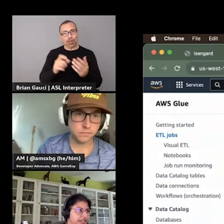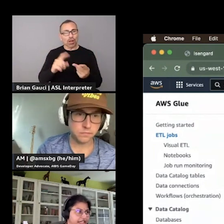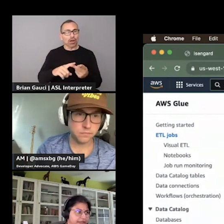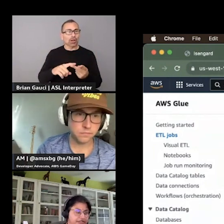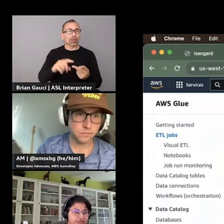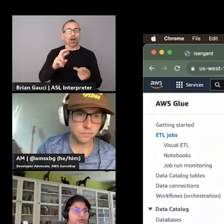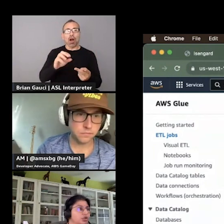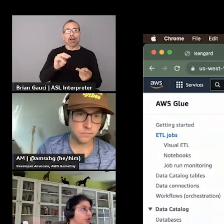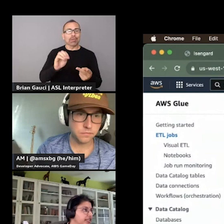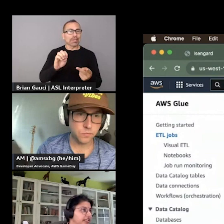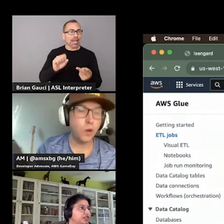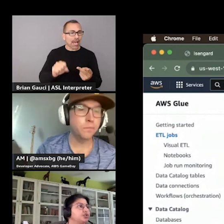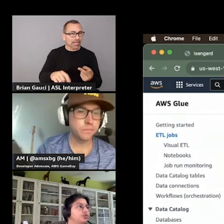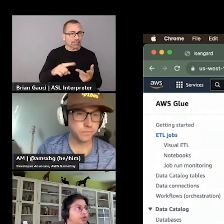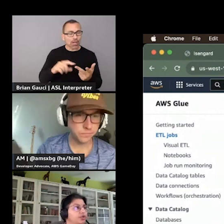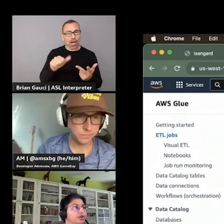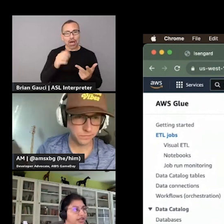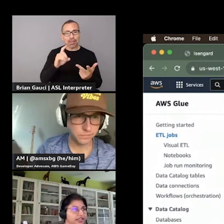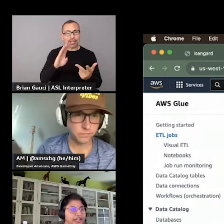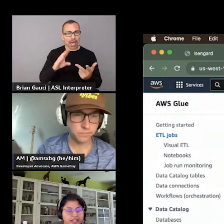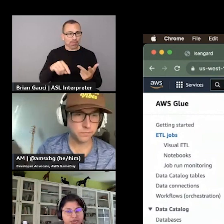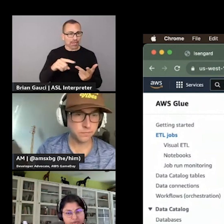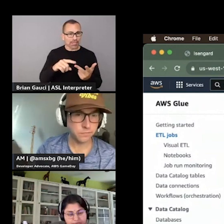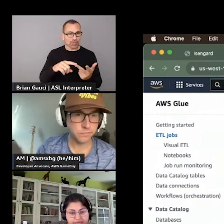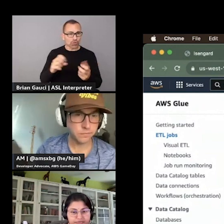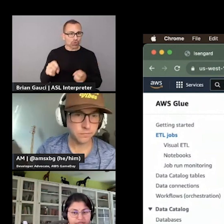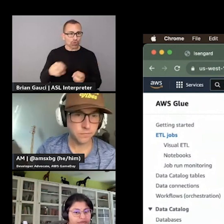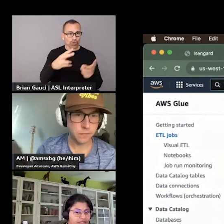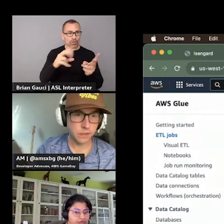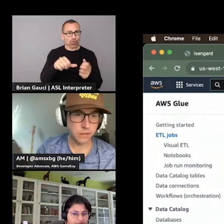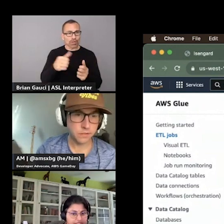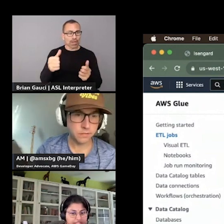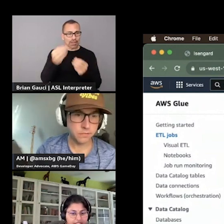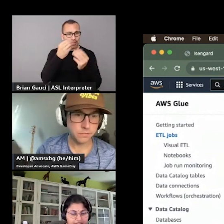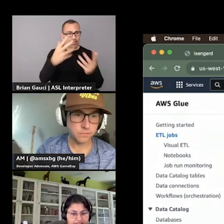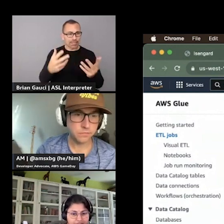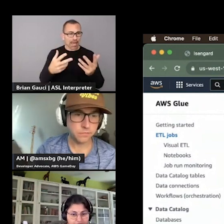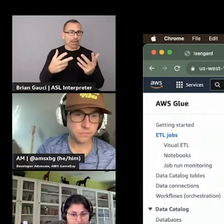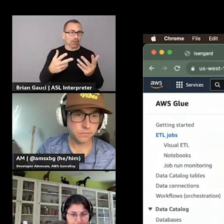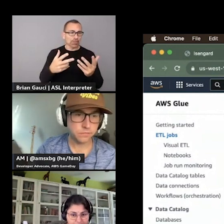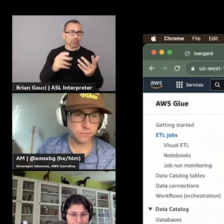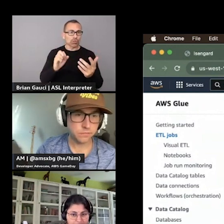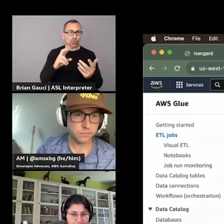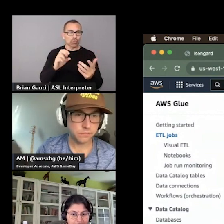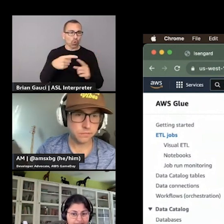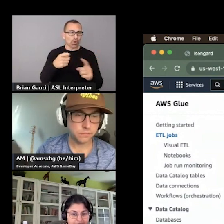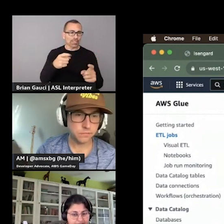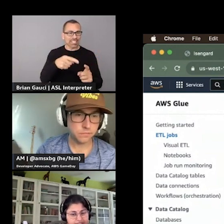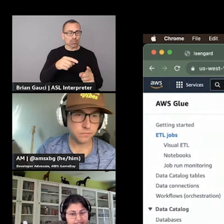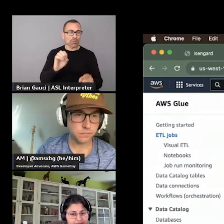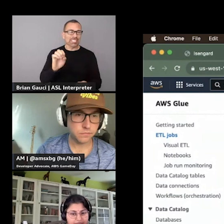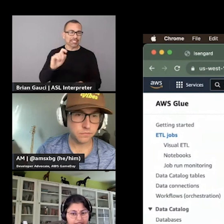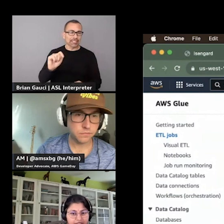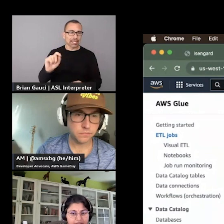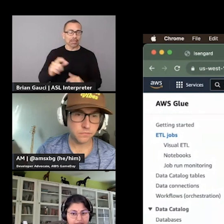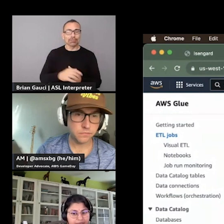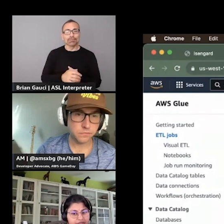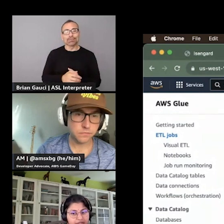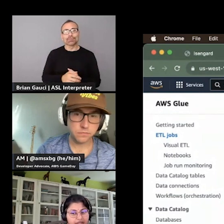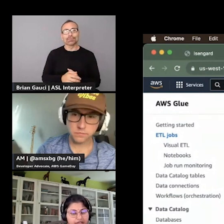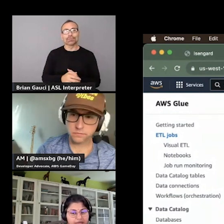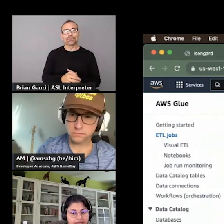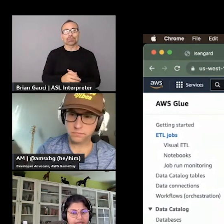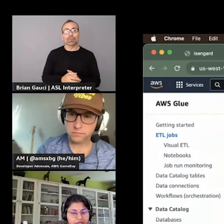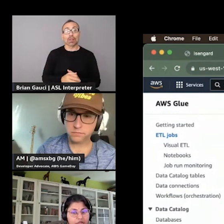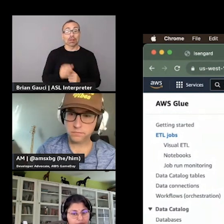other databases. So load it into your another data source. So that is what is ETL stands for. And this is a